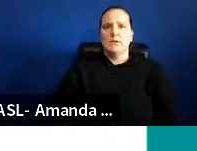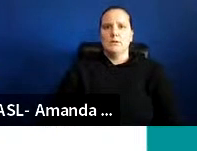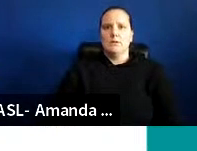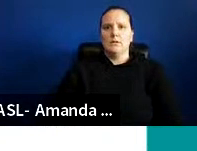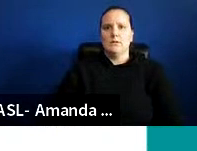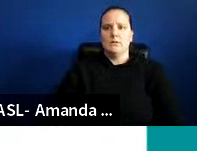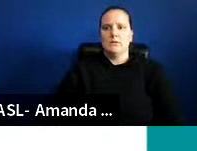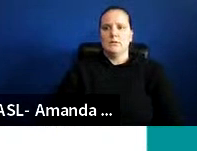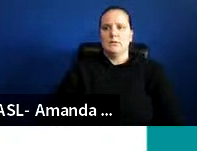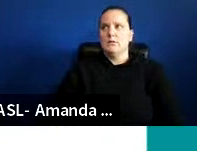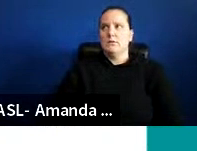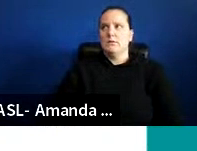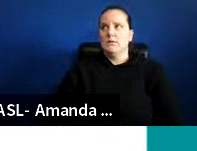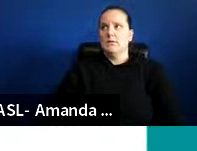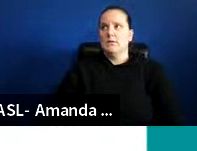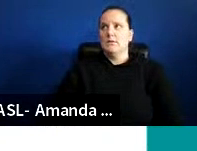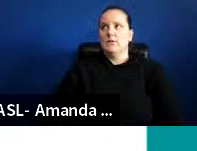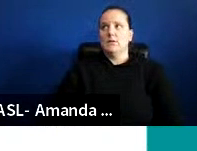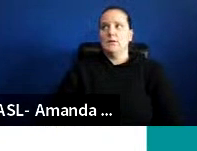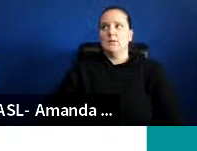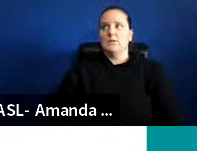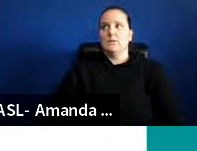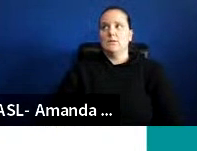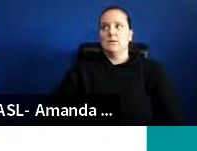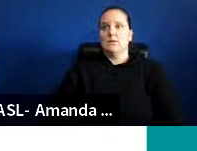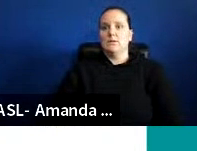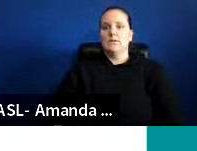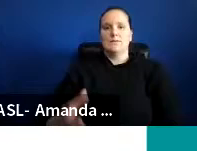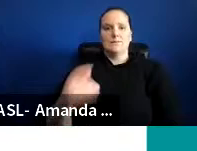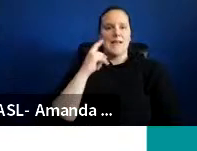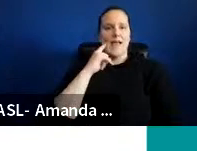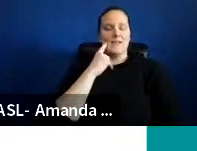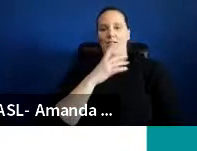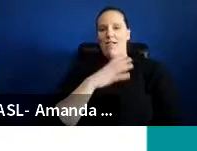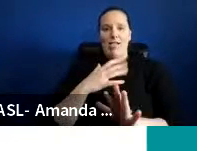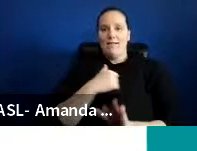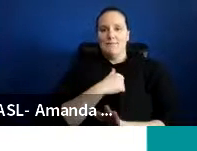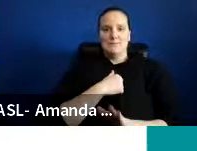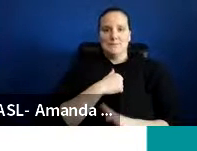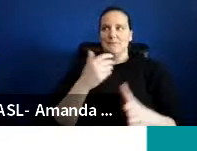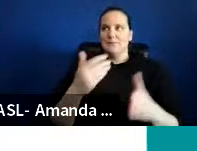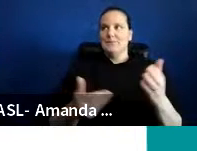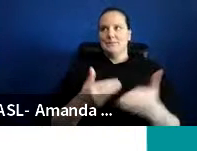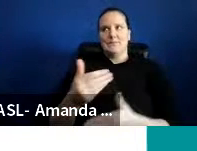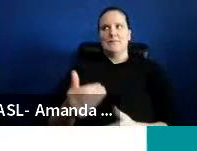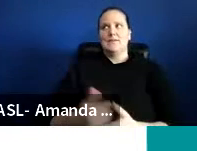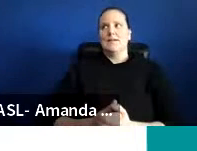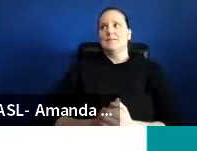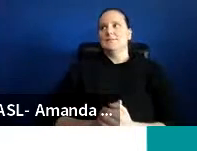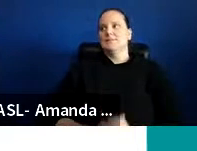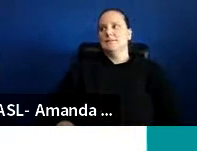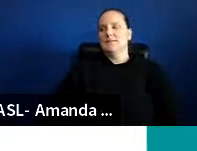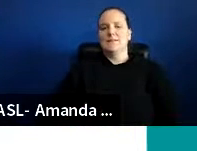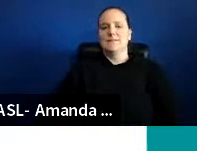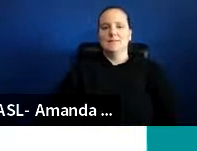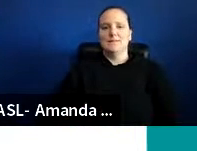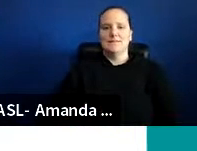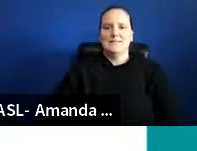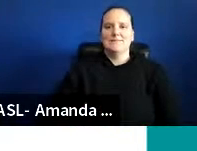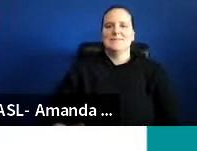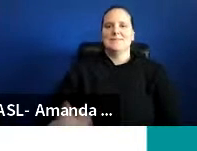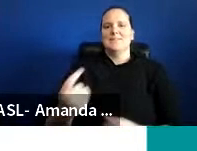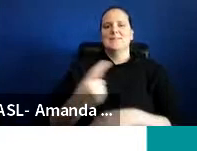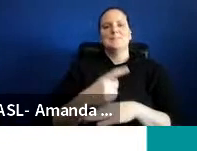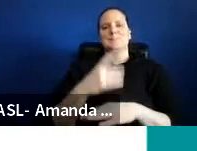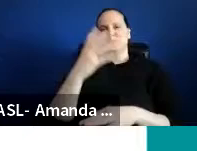I just stuck a big piece of candy in my mouth. Just like to welcome everybody here today. It's a wonderful,